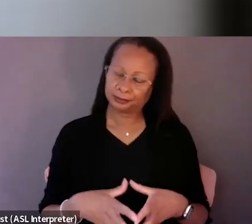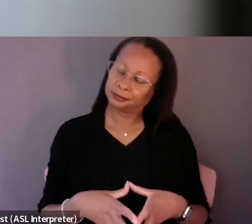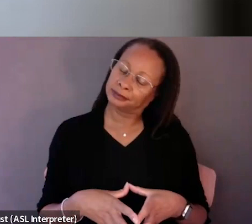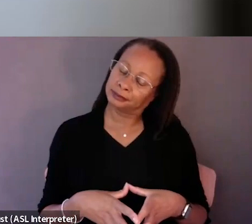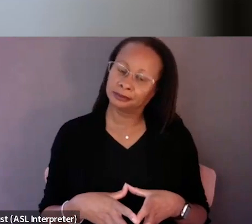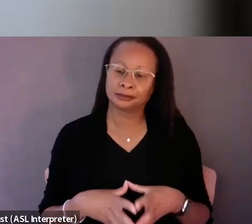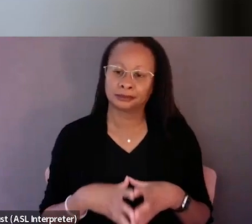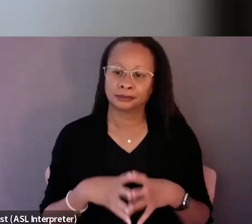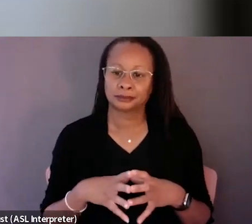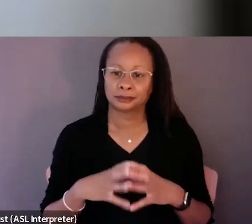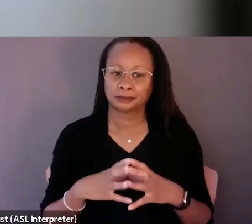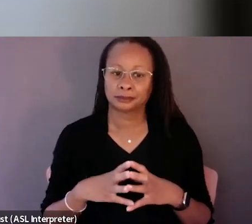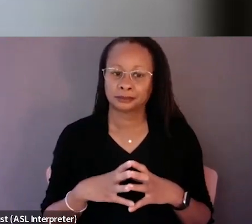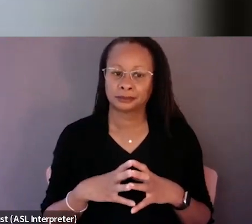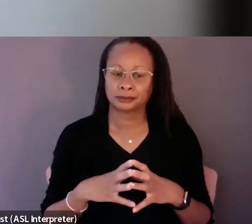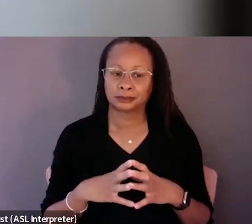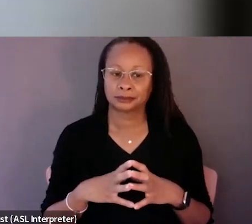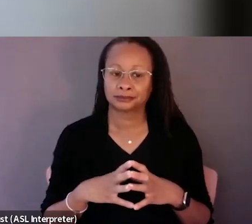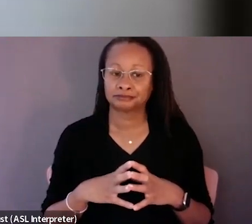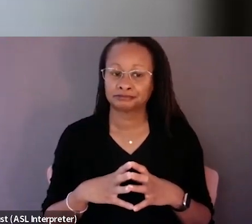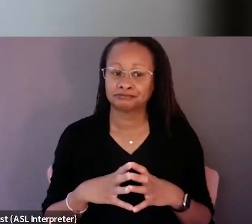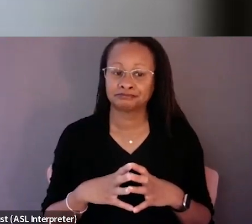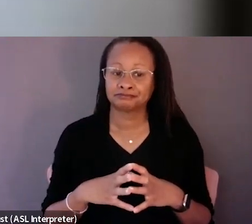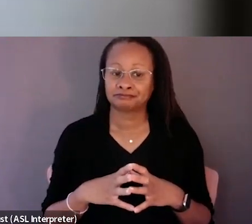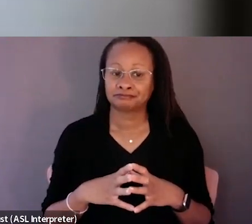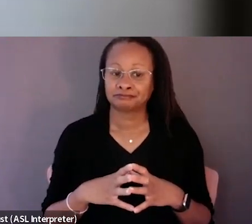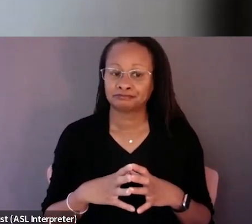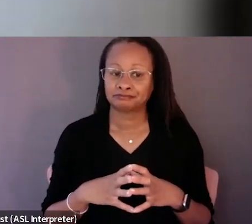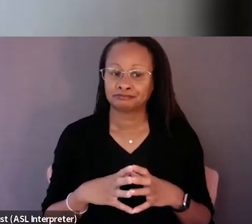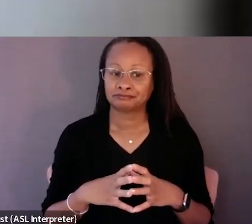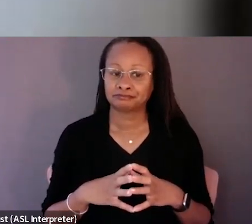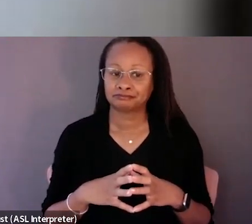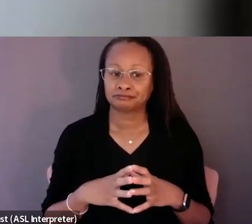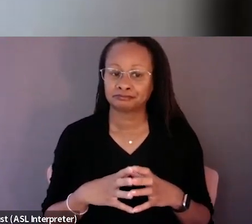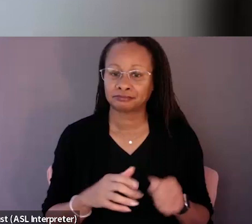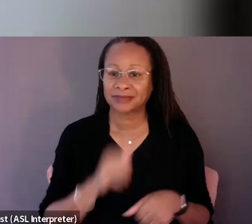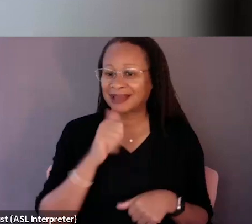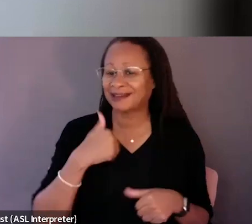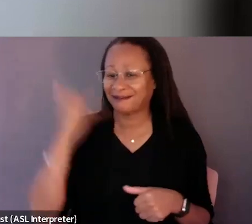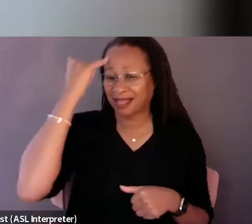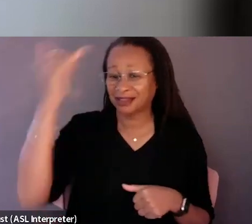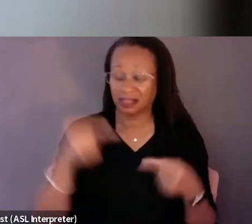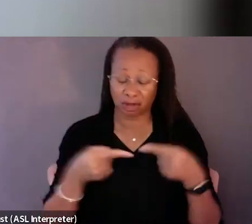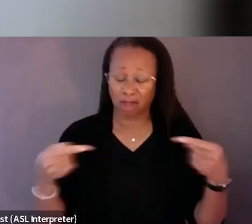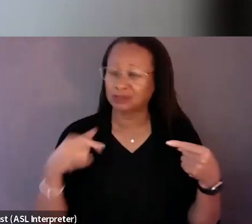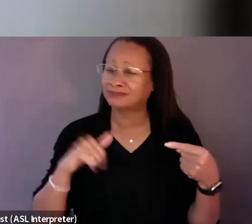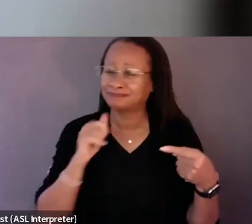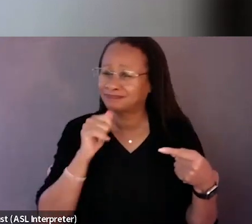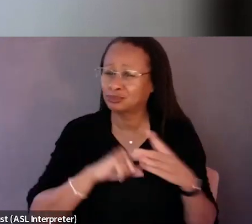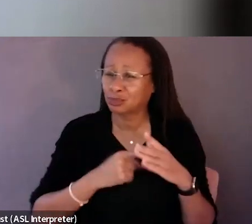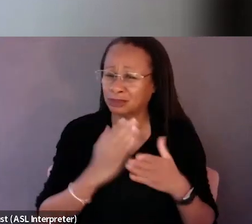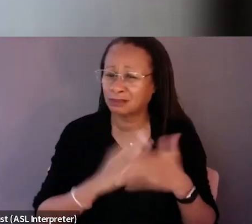Um, I wasn't planning. I wasn't having the idea to create such a contract at the first time, but that was the